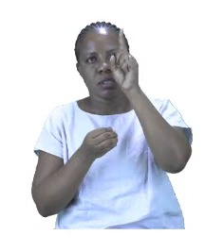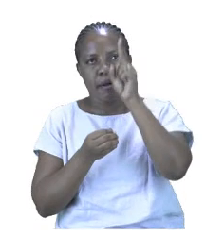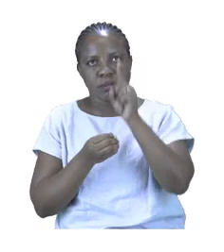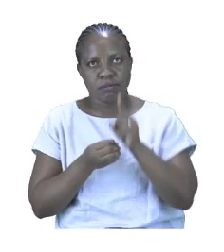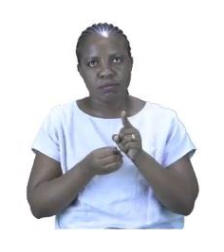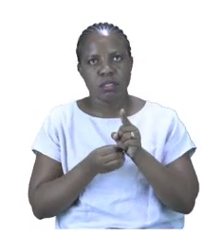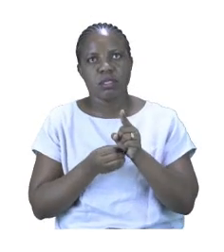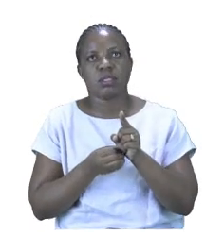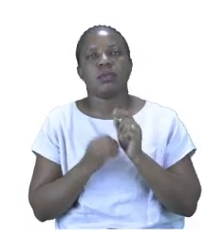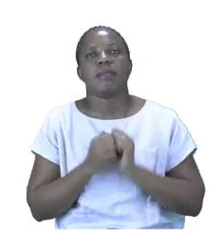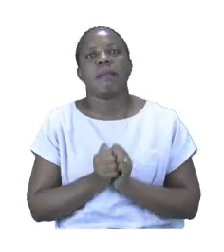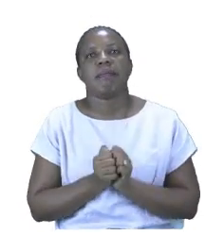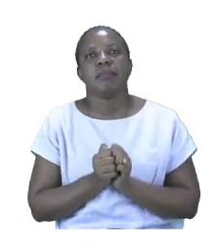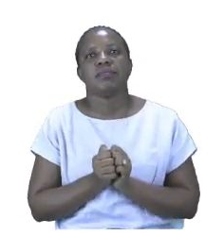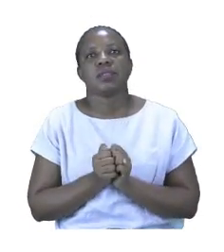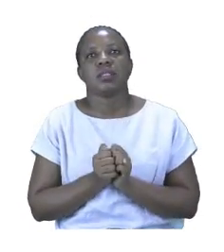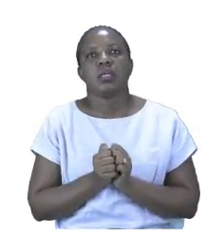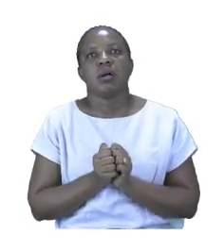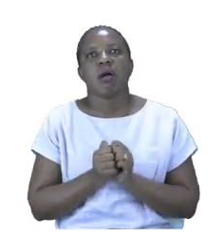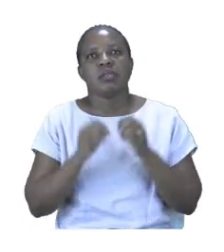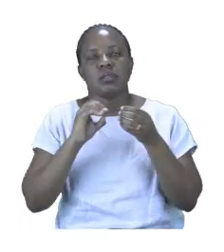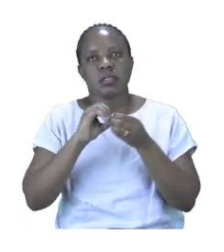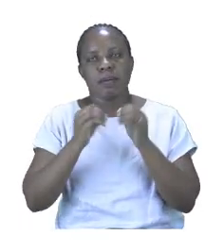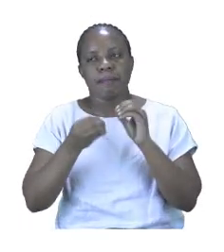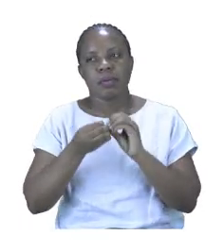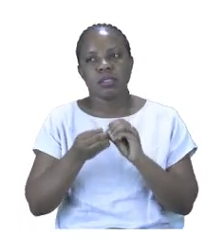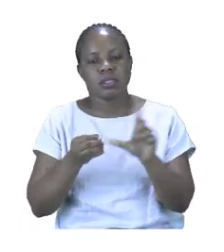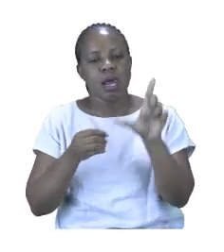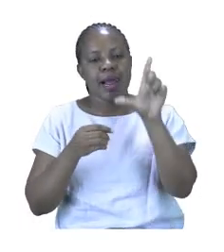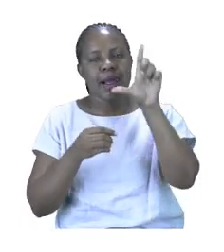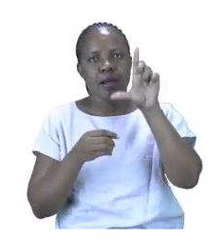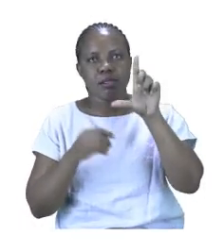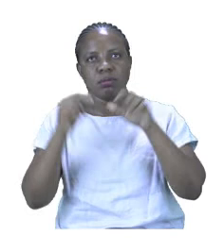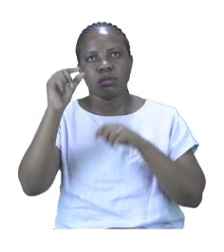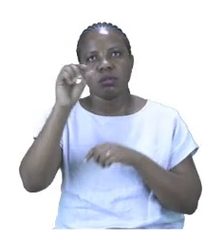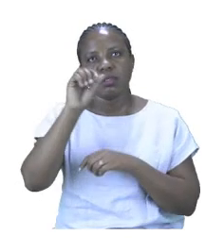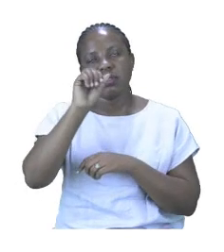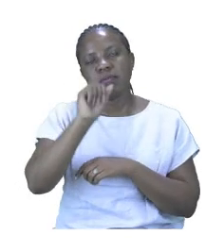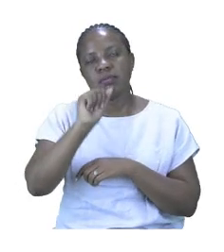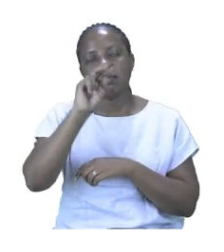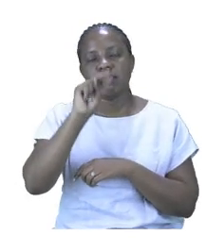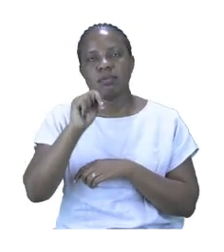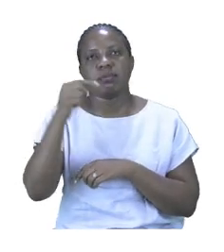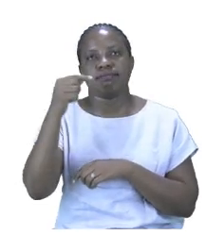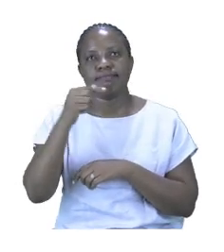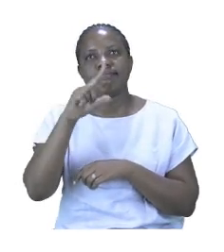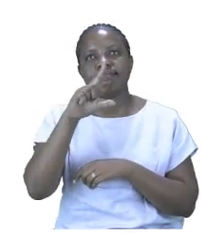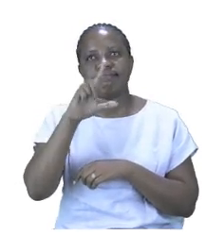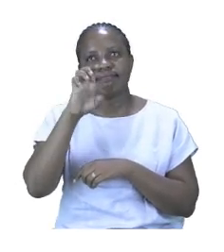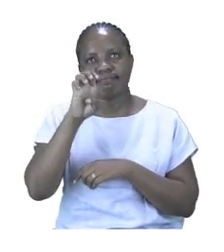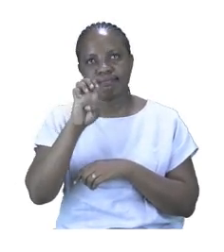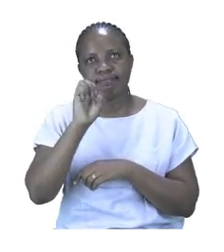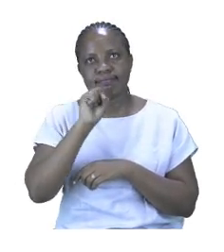count the number of angles and then you're going to count the number of